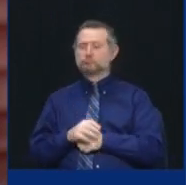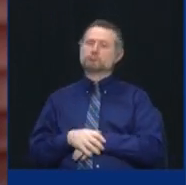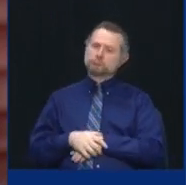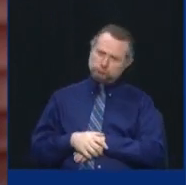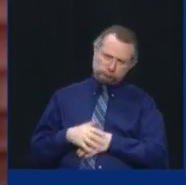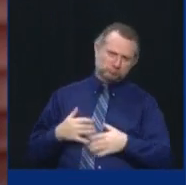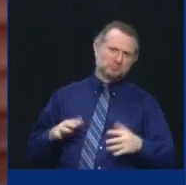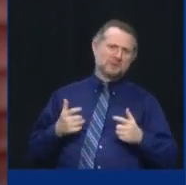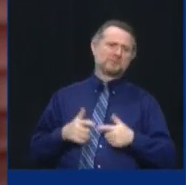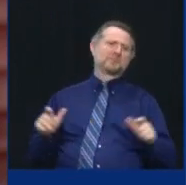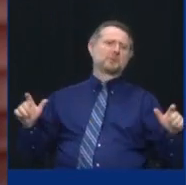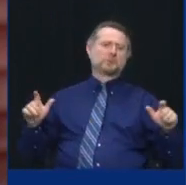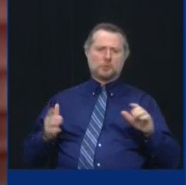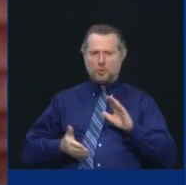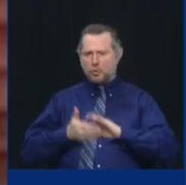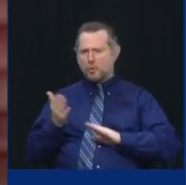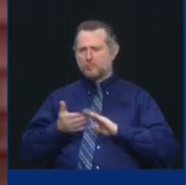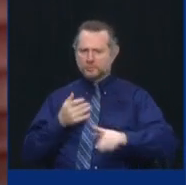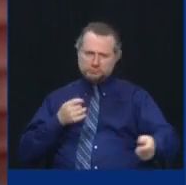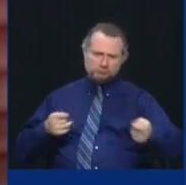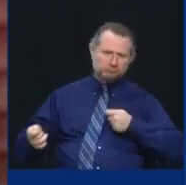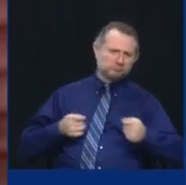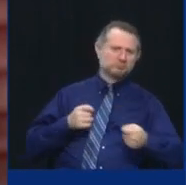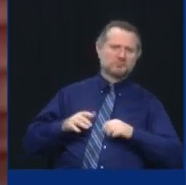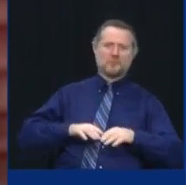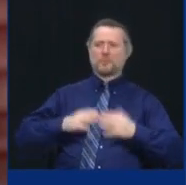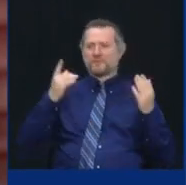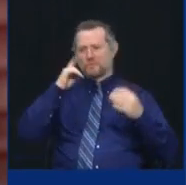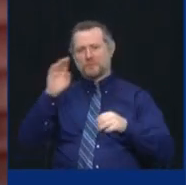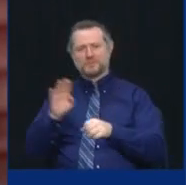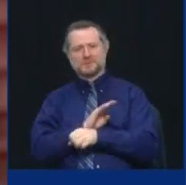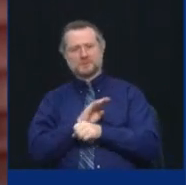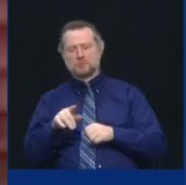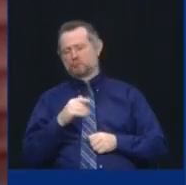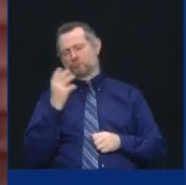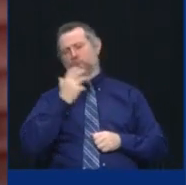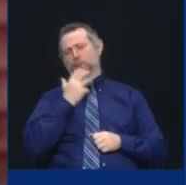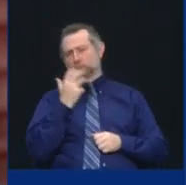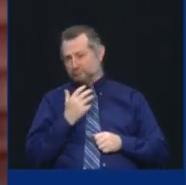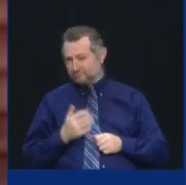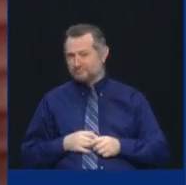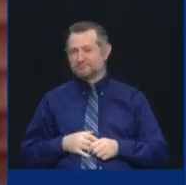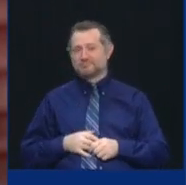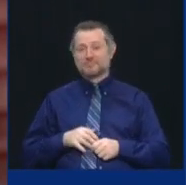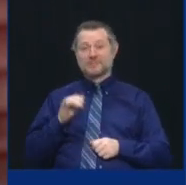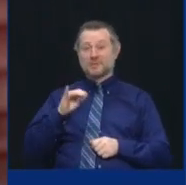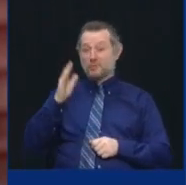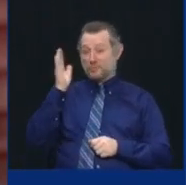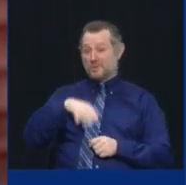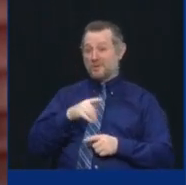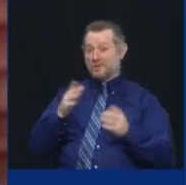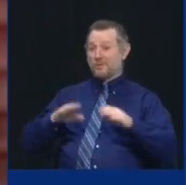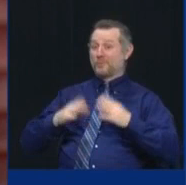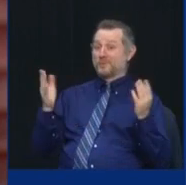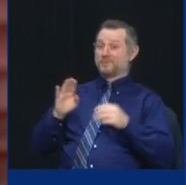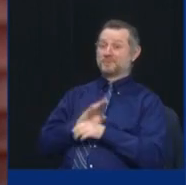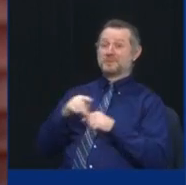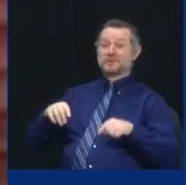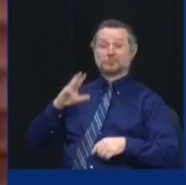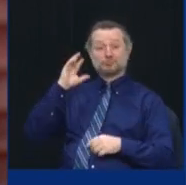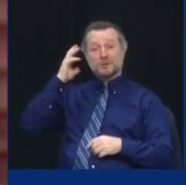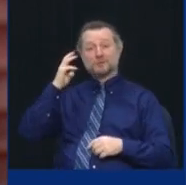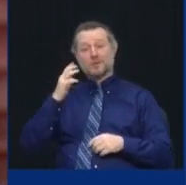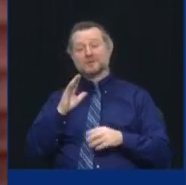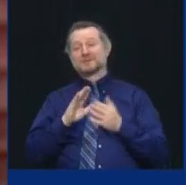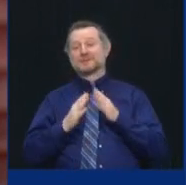that are now coming online. Normally, to say we're going to open Radio City Music Hall, they would say,